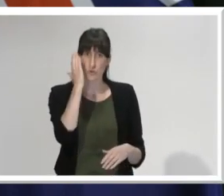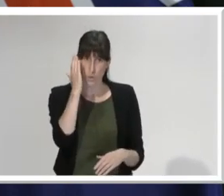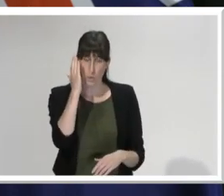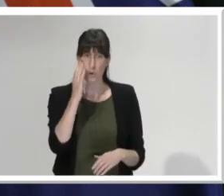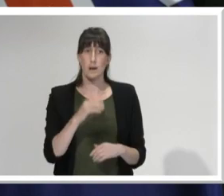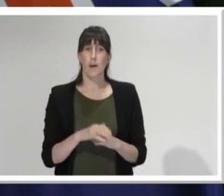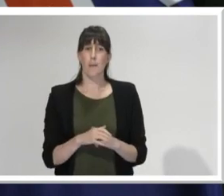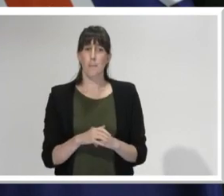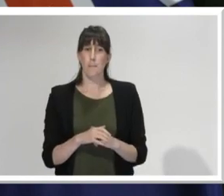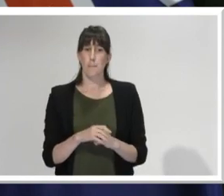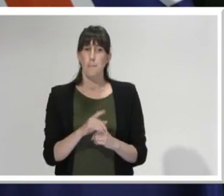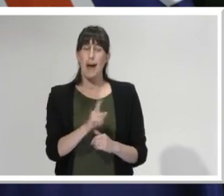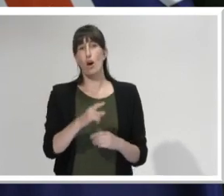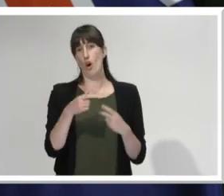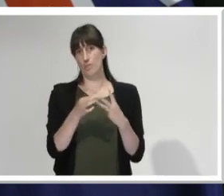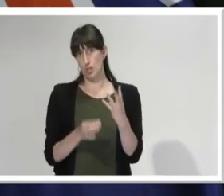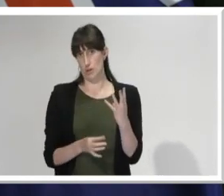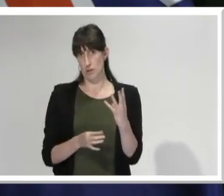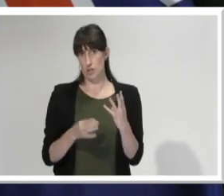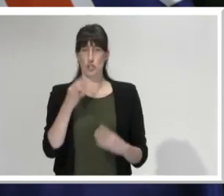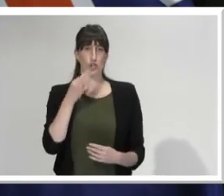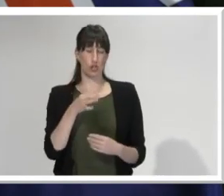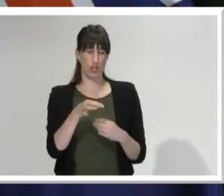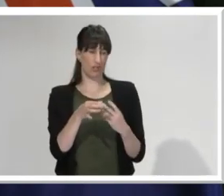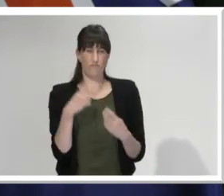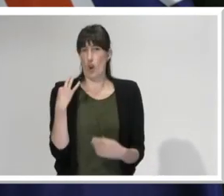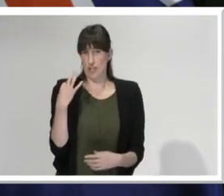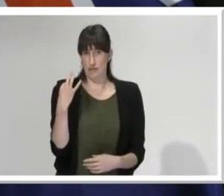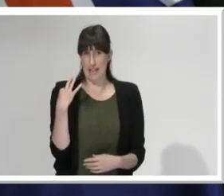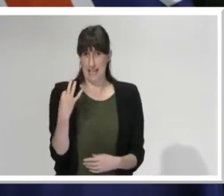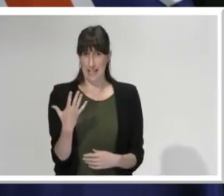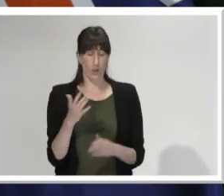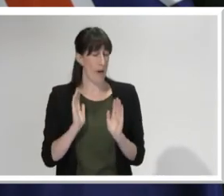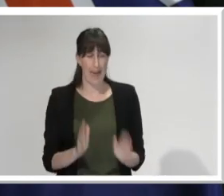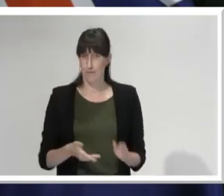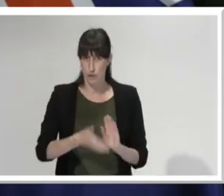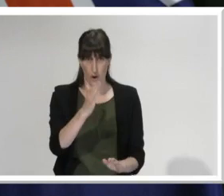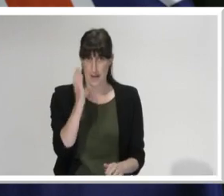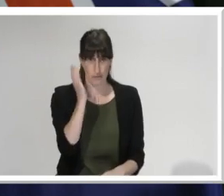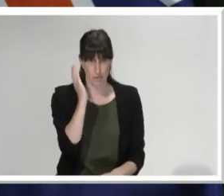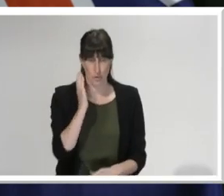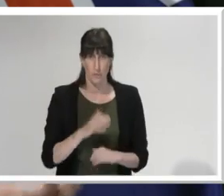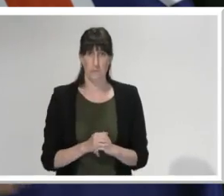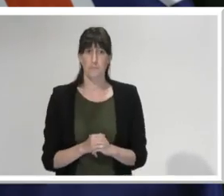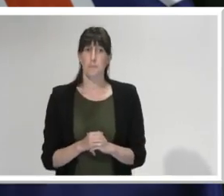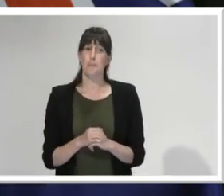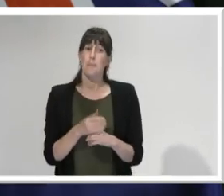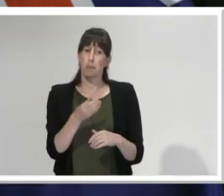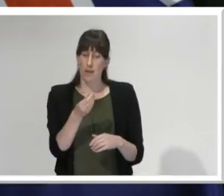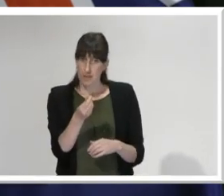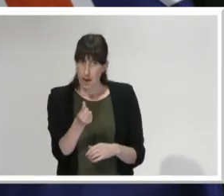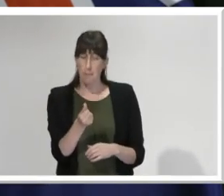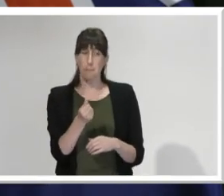so that choice there remains. But with a smaller number of children in our schools, which we do anticipate, and which is what has